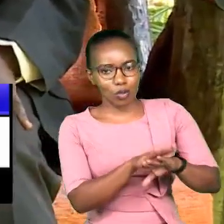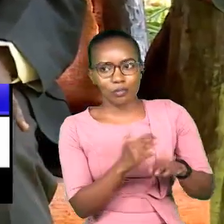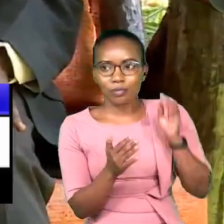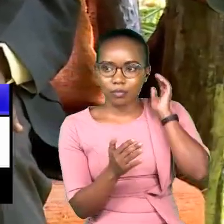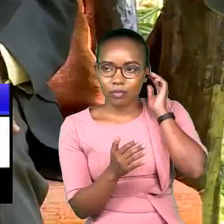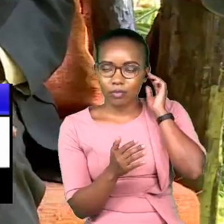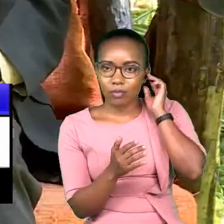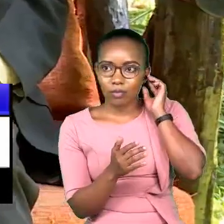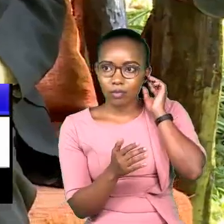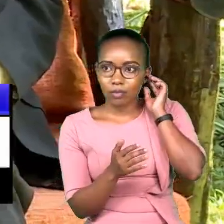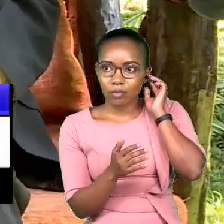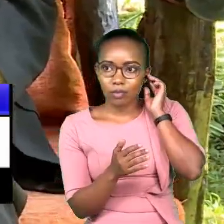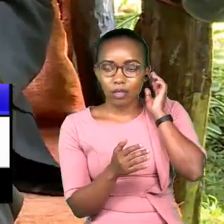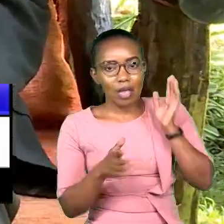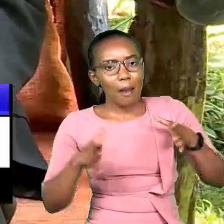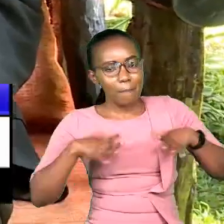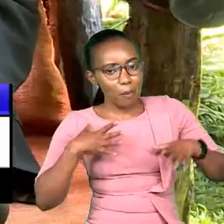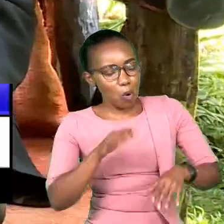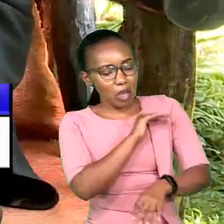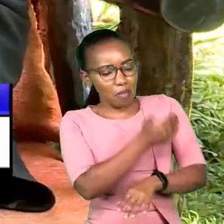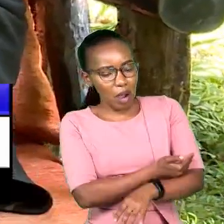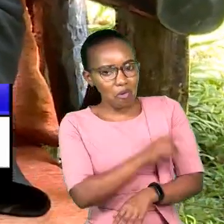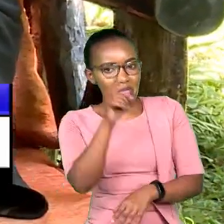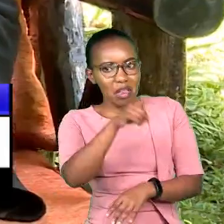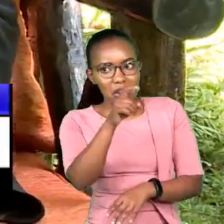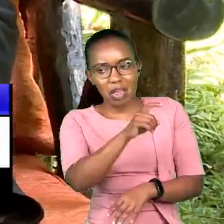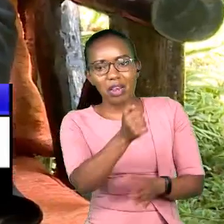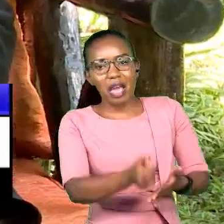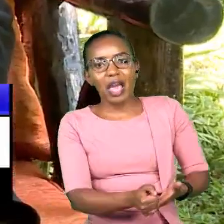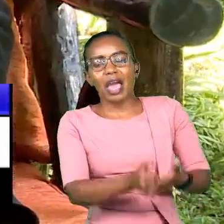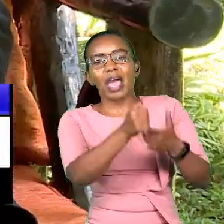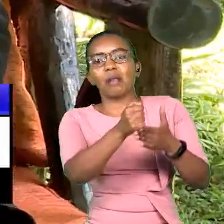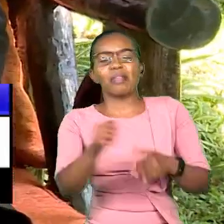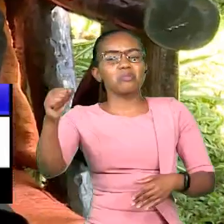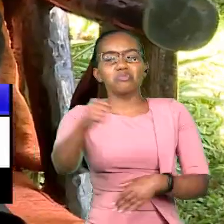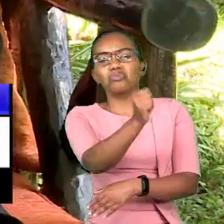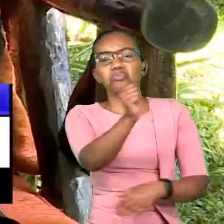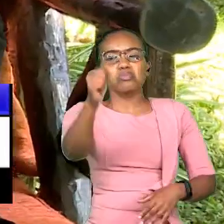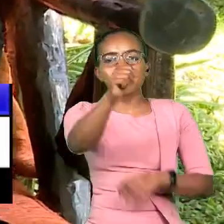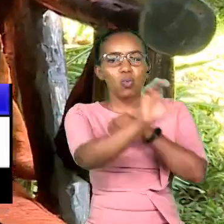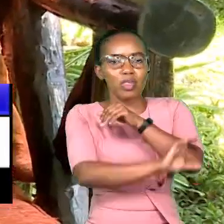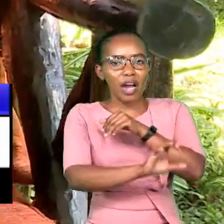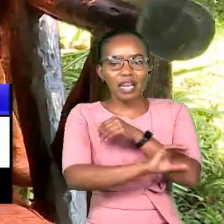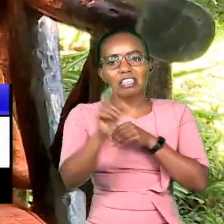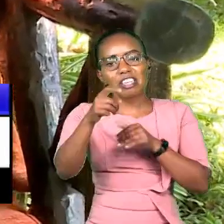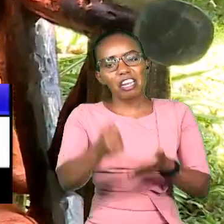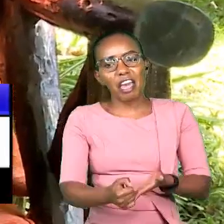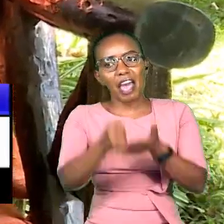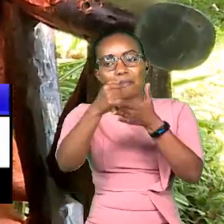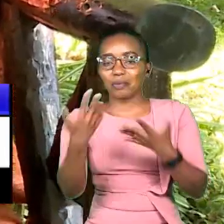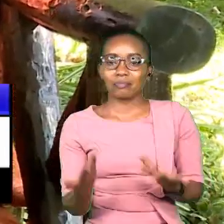even those in power need help, and they go around the country with a lot of assistance. So whether you're looking